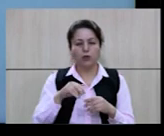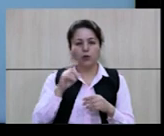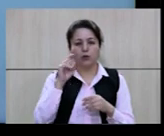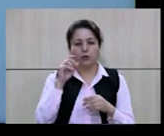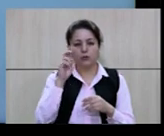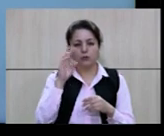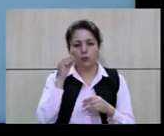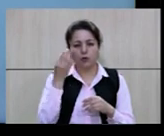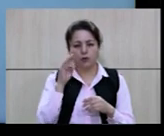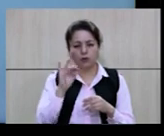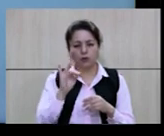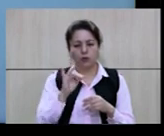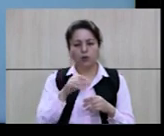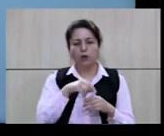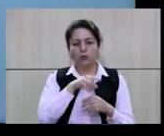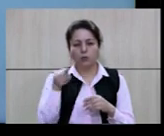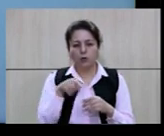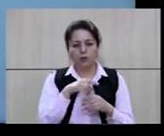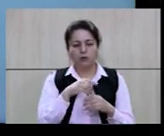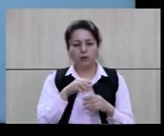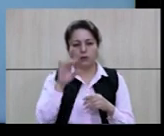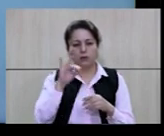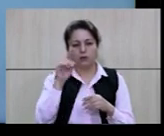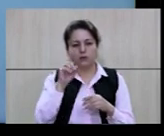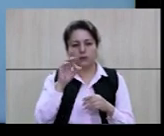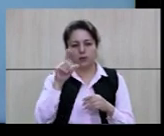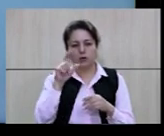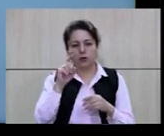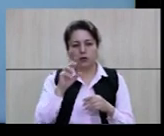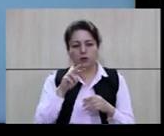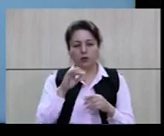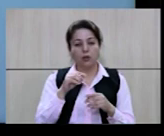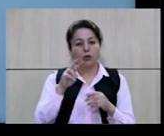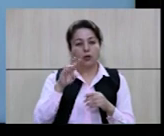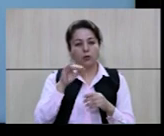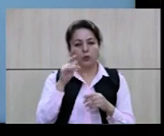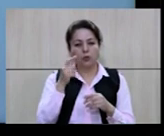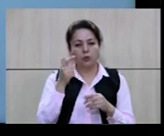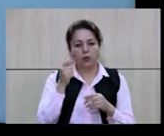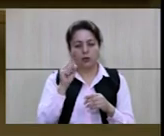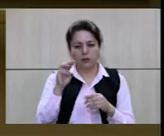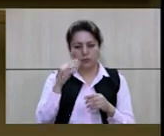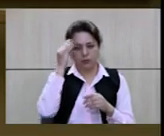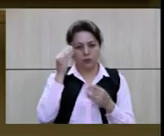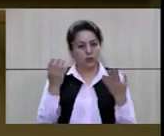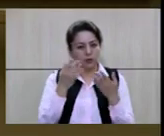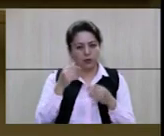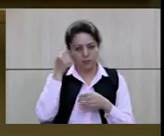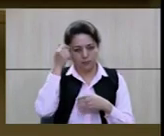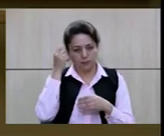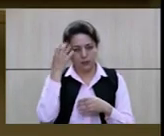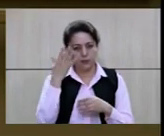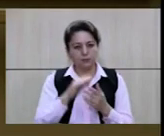ularning izohli lug'atda qanday ma'no ifodalashini bilasizmi? Men sizlarni ular bilan